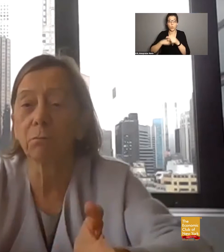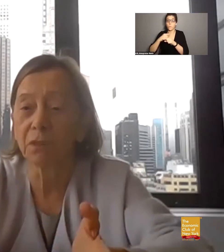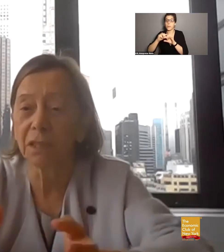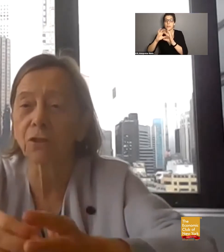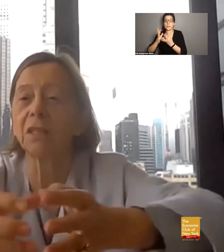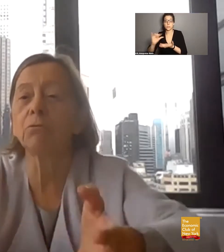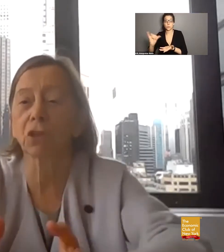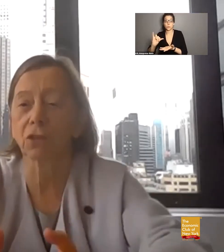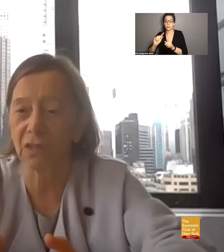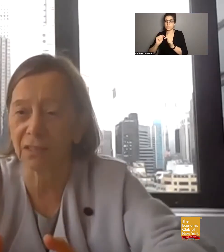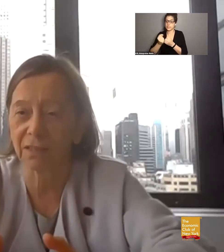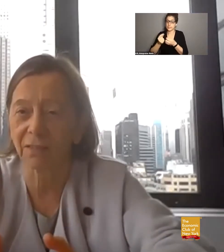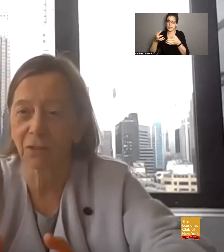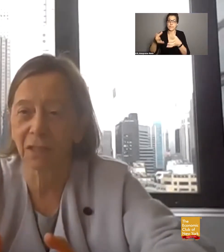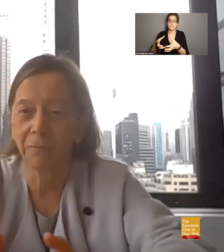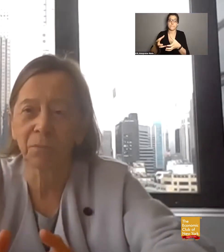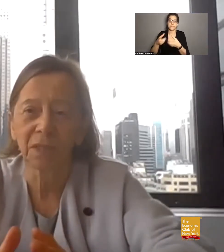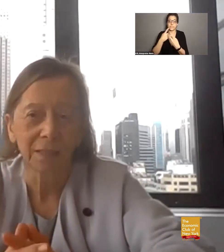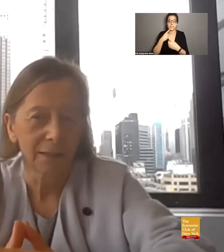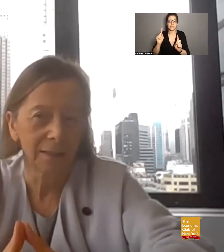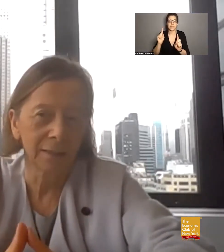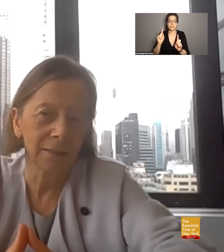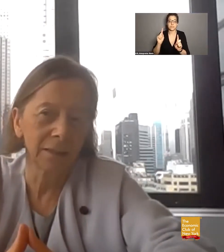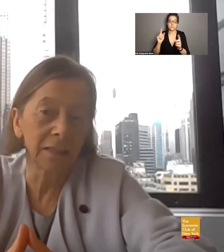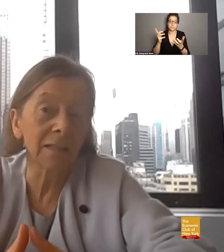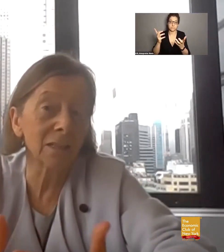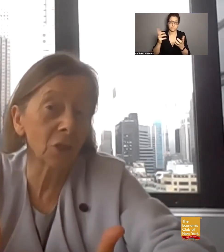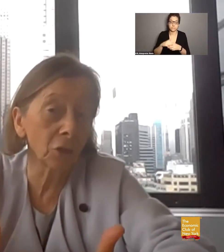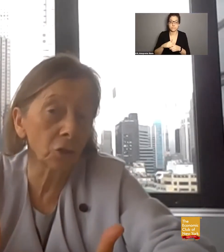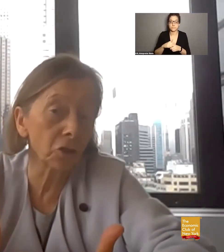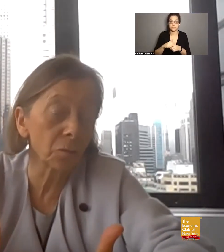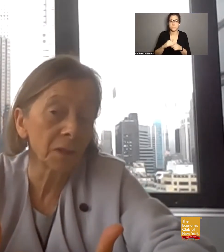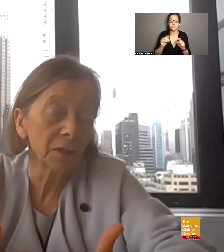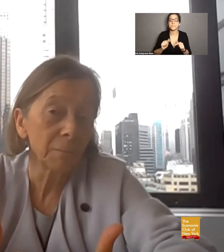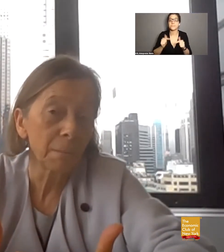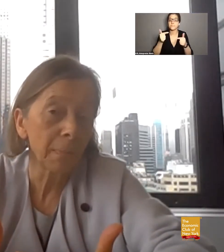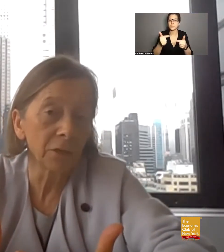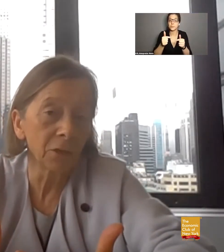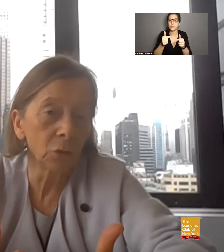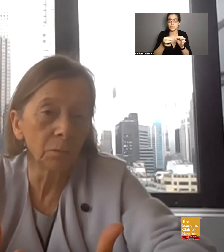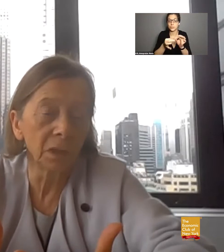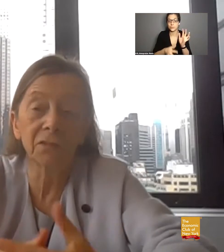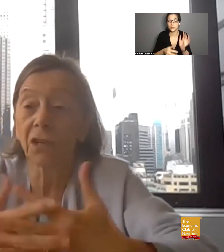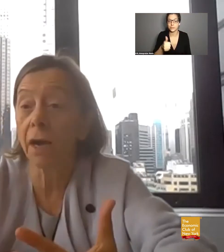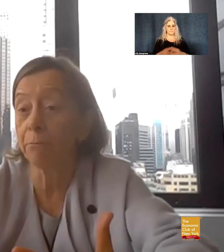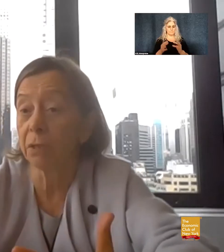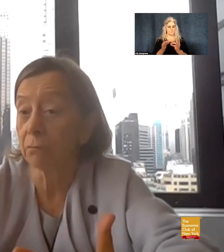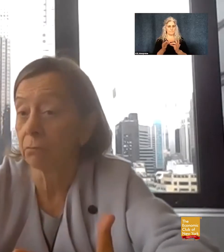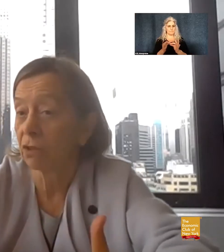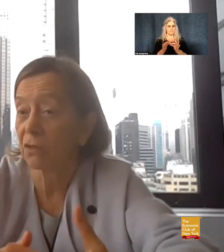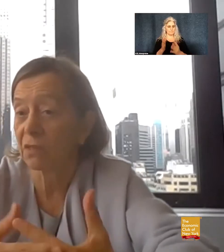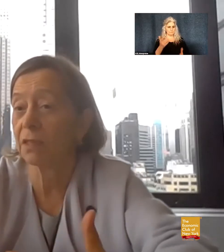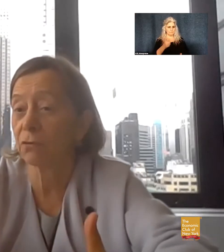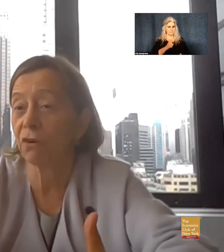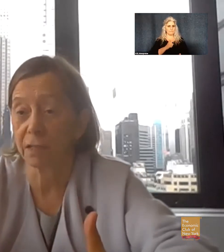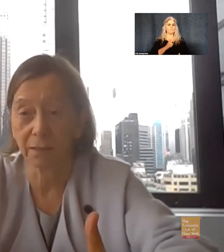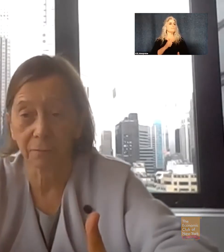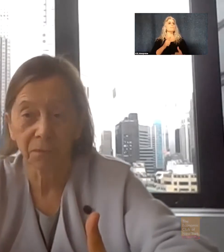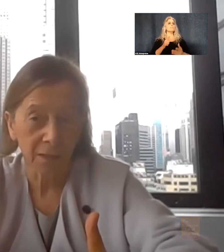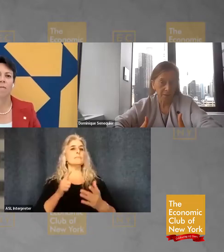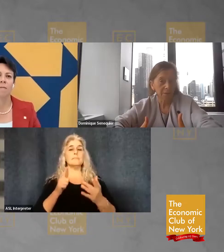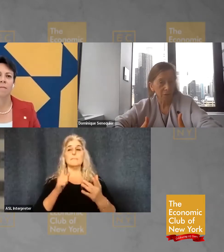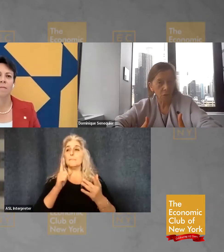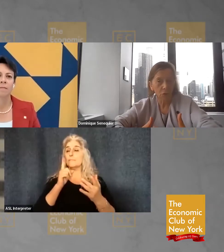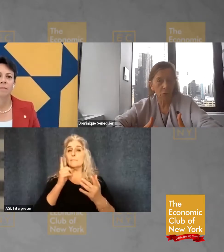in a team. It's a team success. Okay, and as such, you know, as they are happy, they are